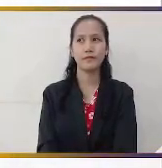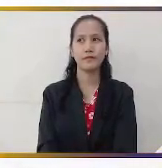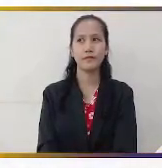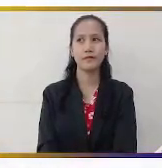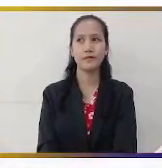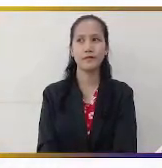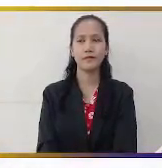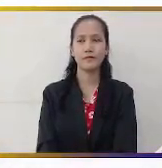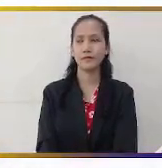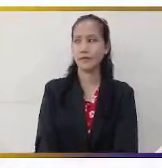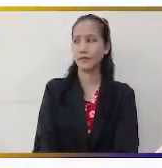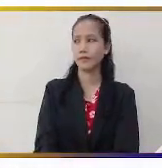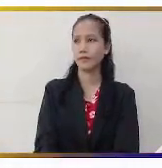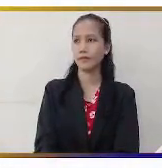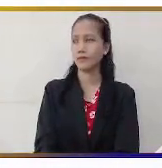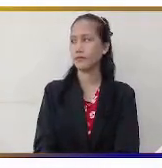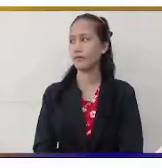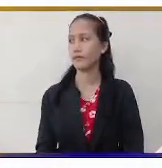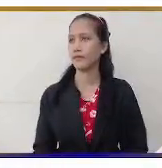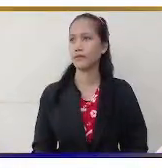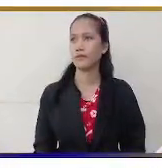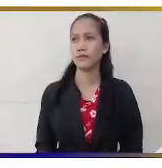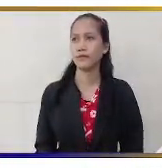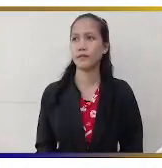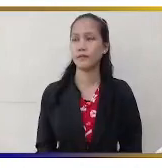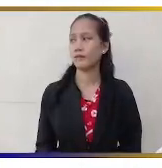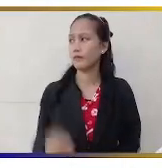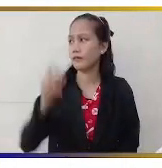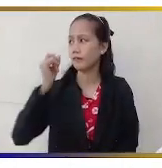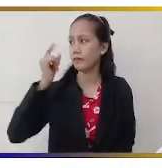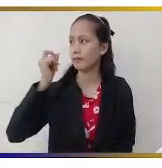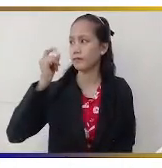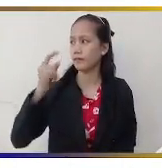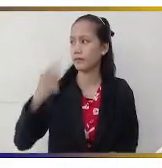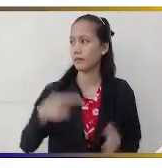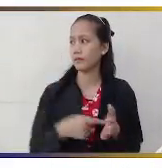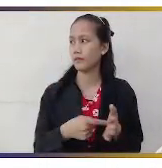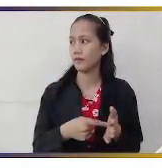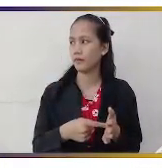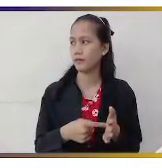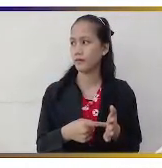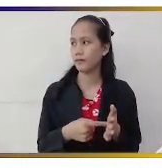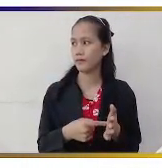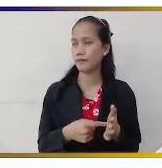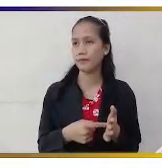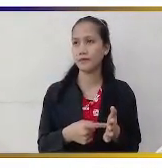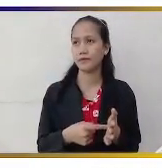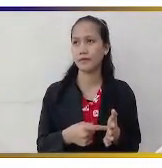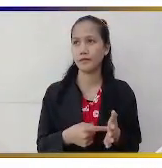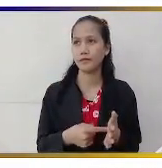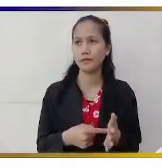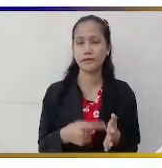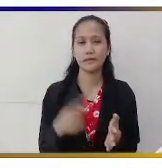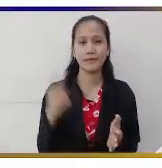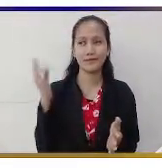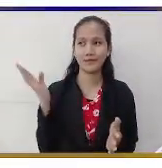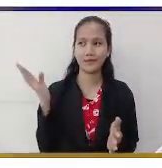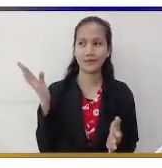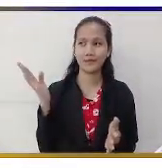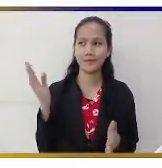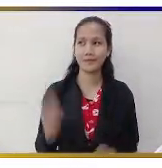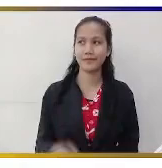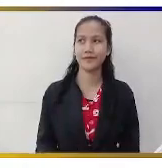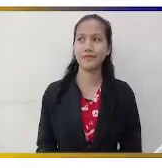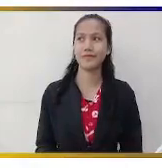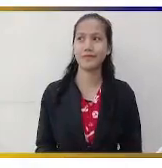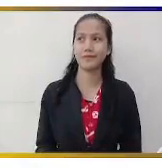is, watch. This is mass. This has weight.